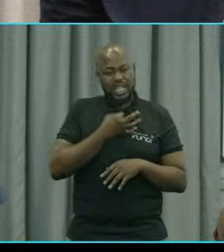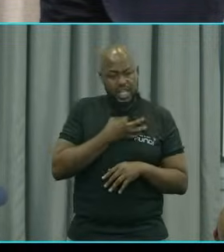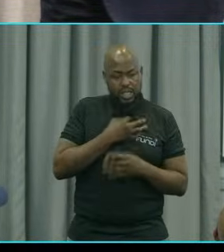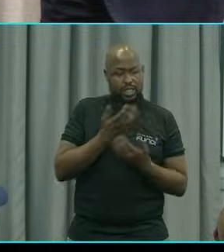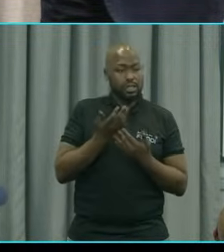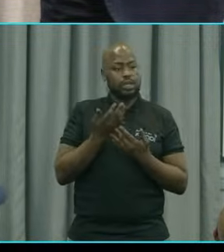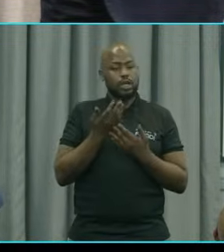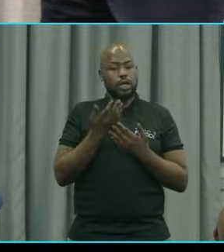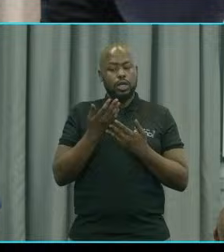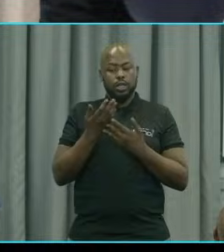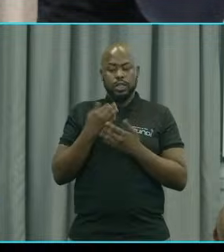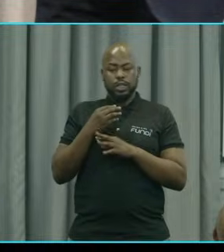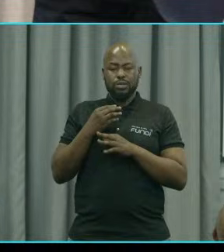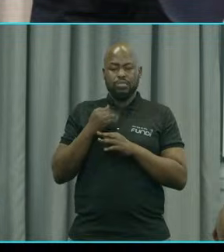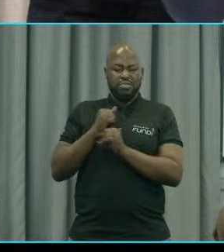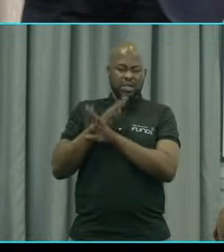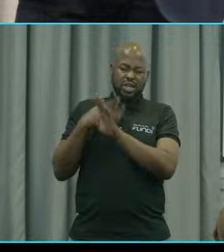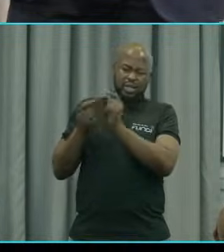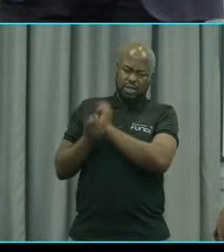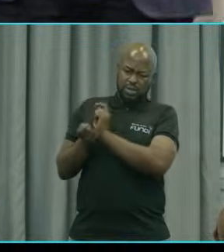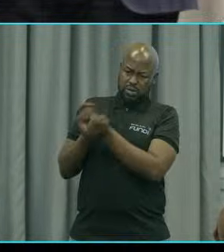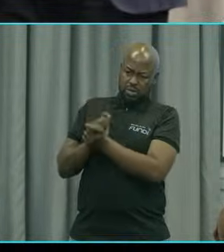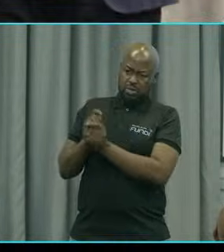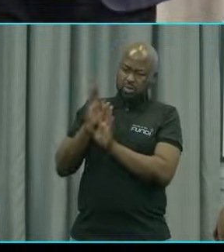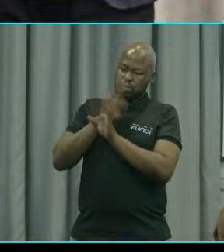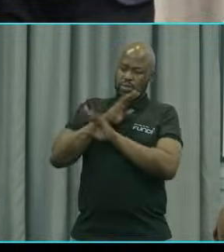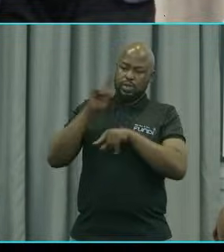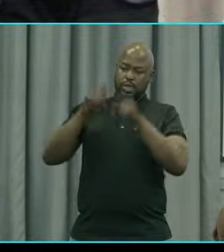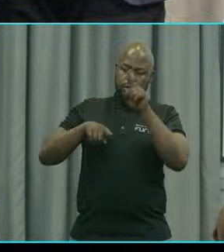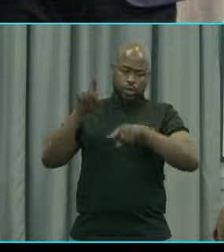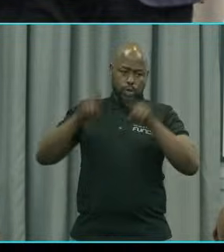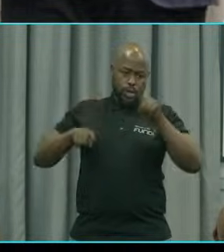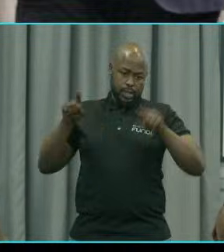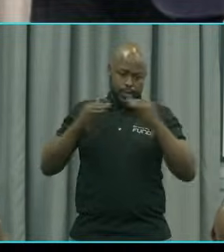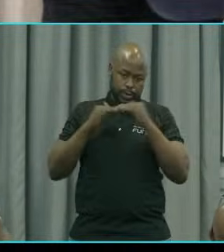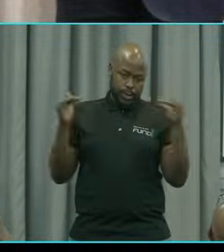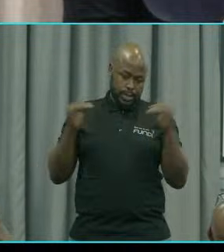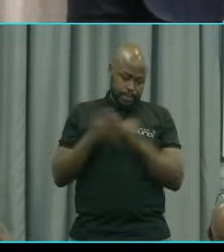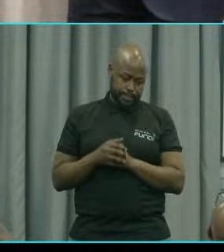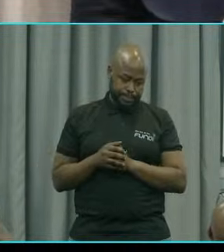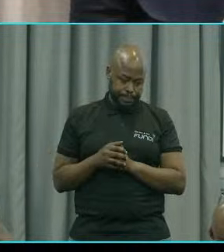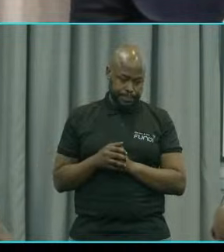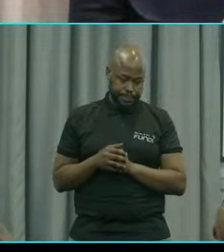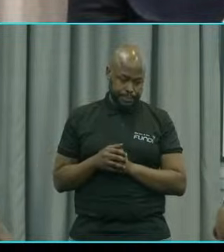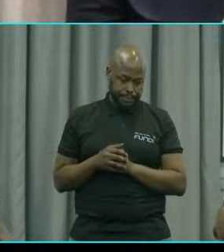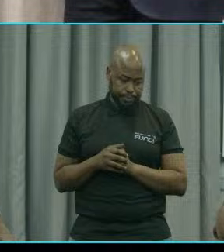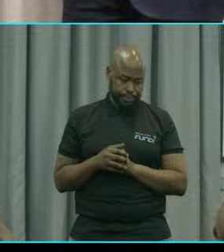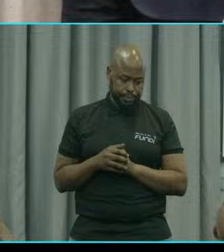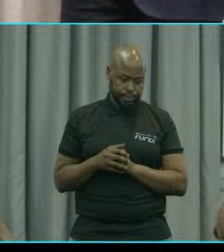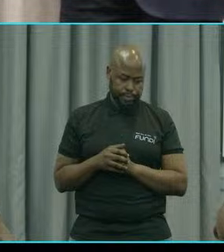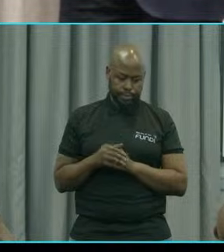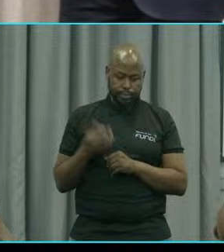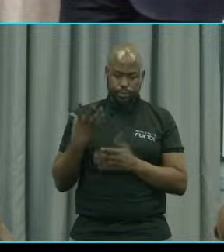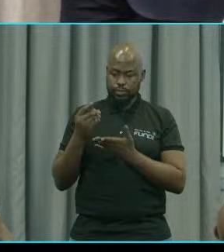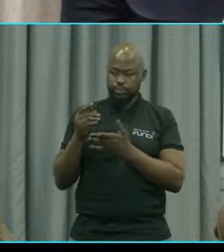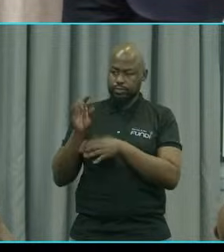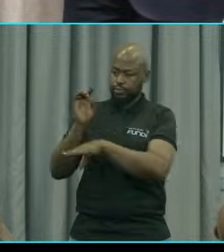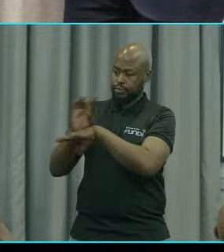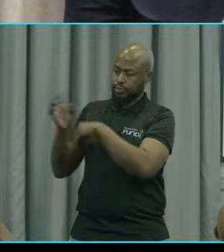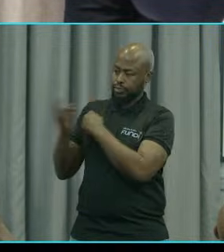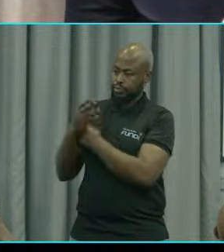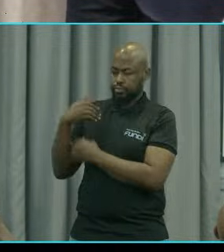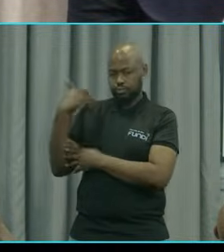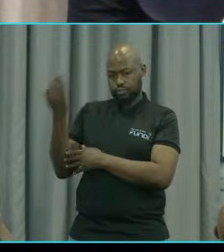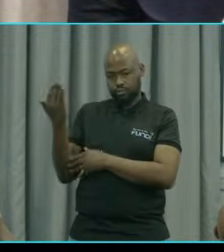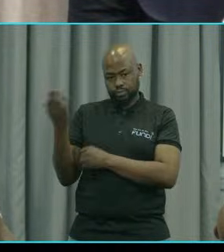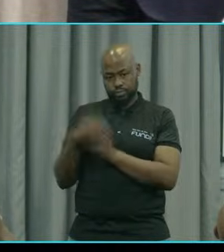resistance to change, and uneven quality. We also have mitigation on the right-hand side.